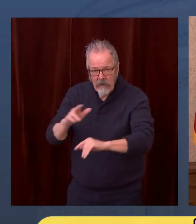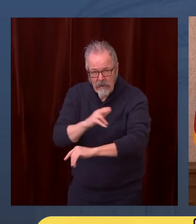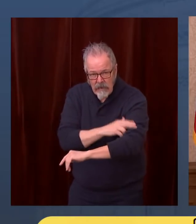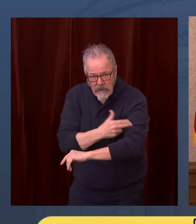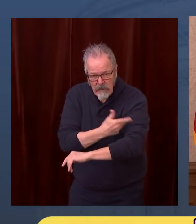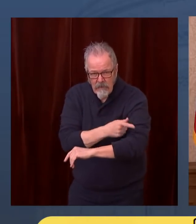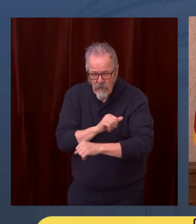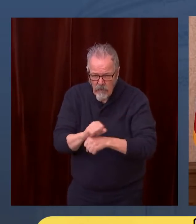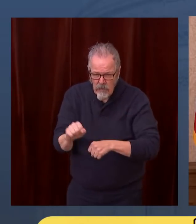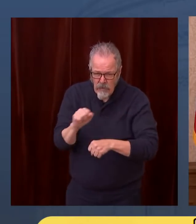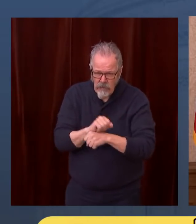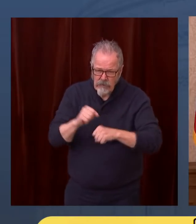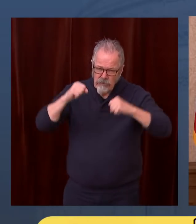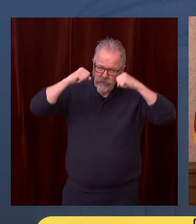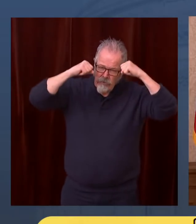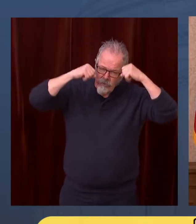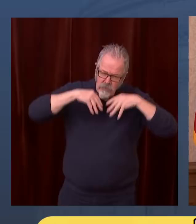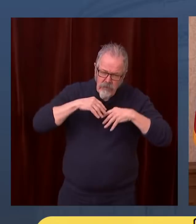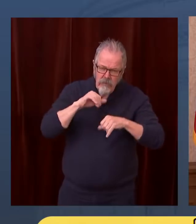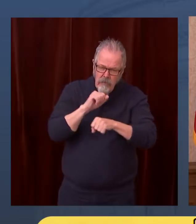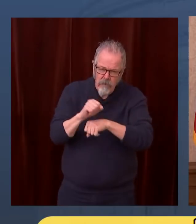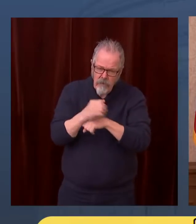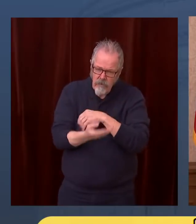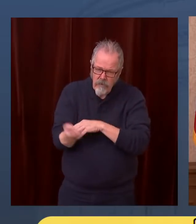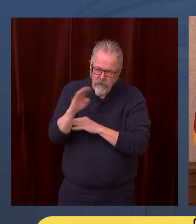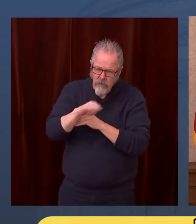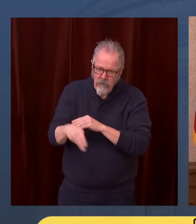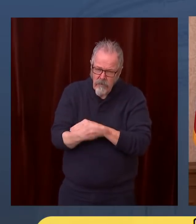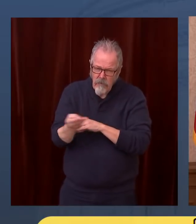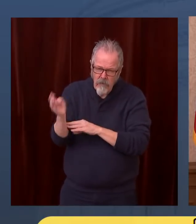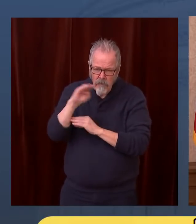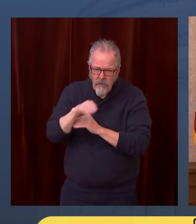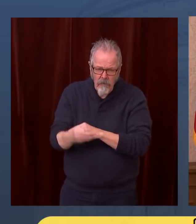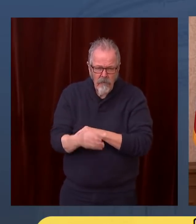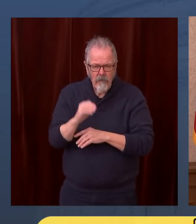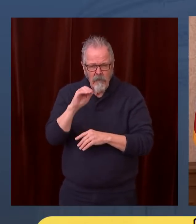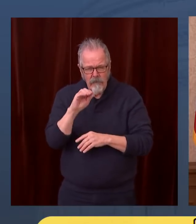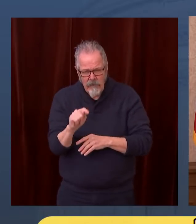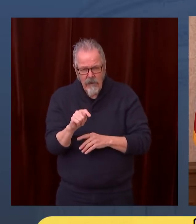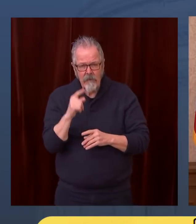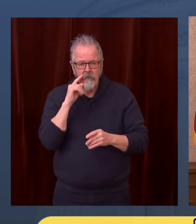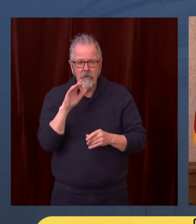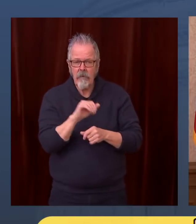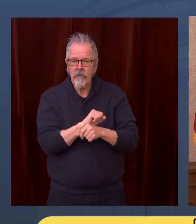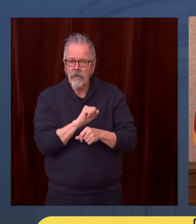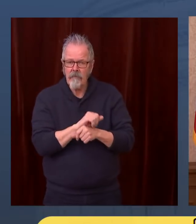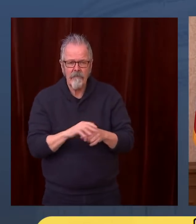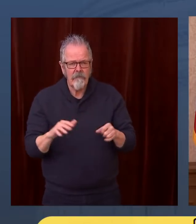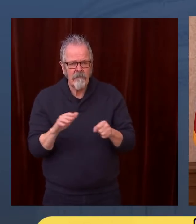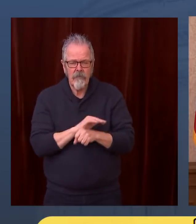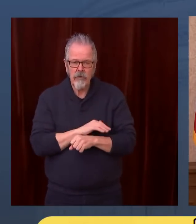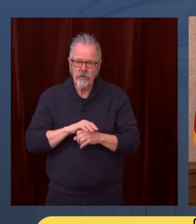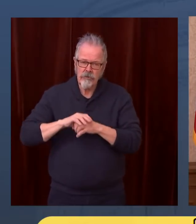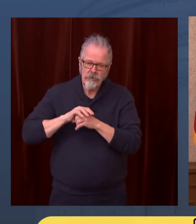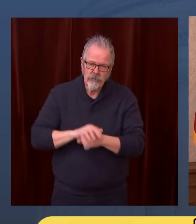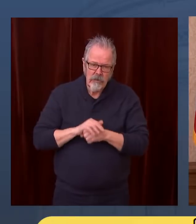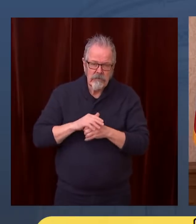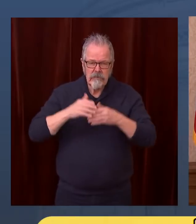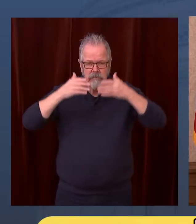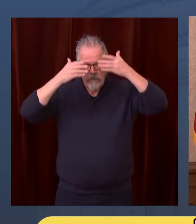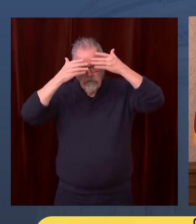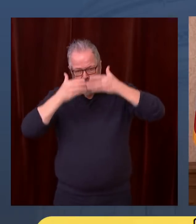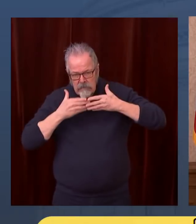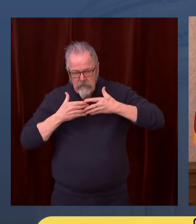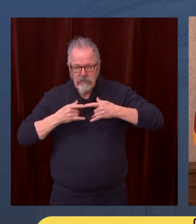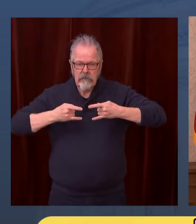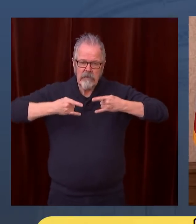now, extended time, having to wear PPE, having to deal with folks like my relatives who spent nights on the side